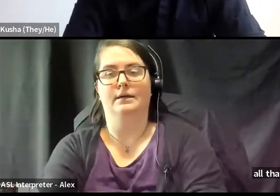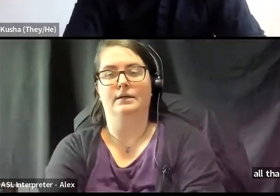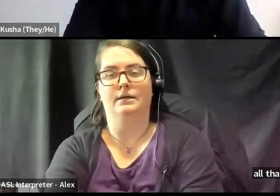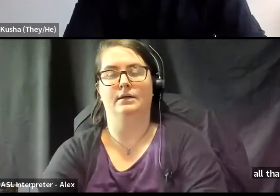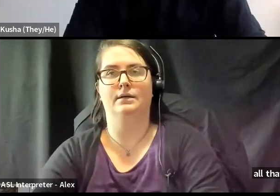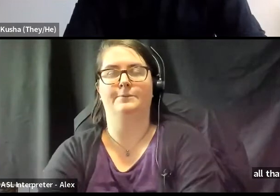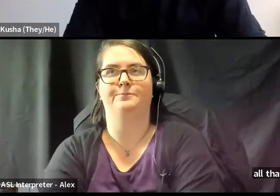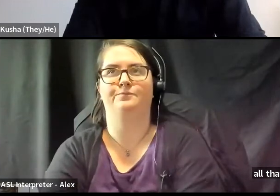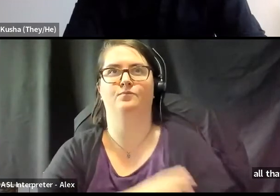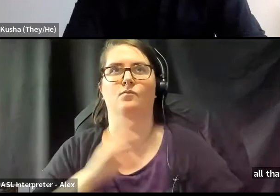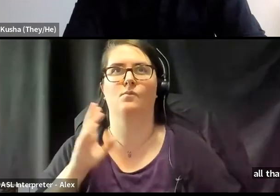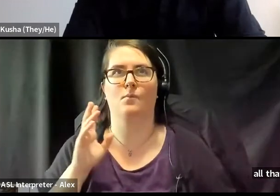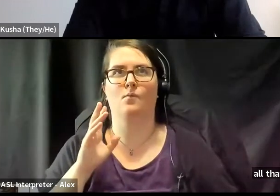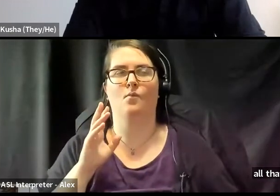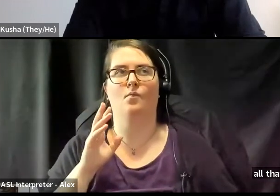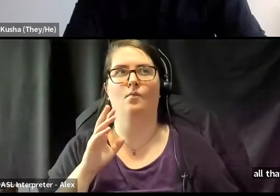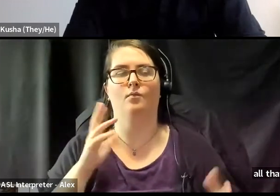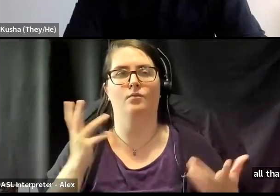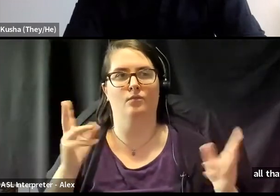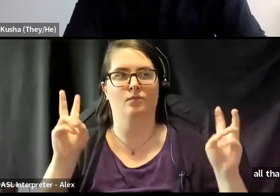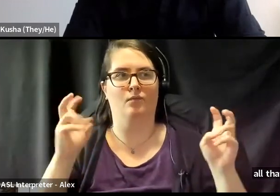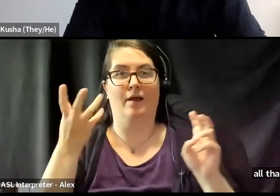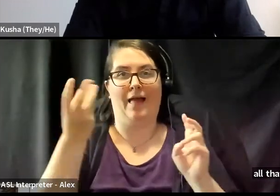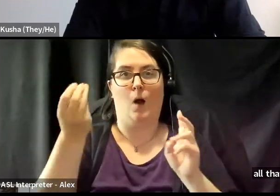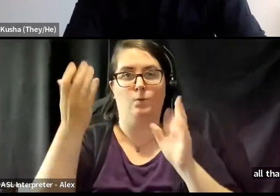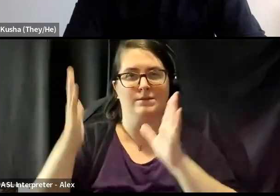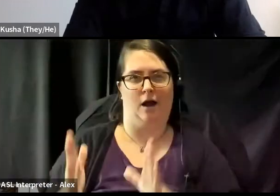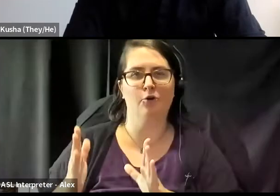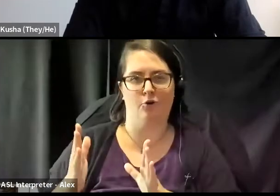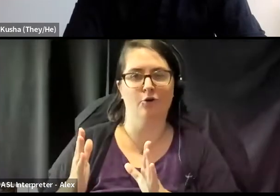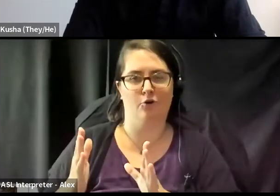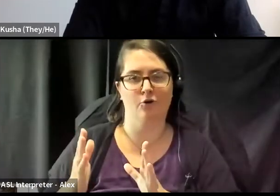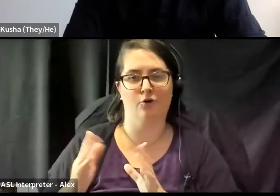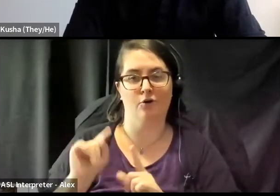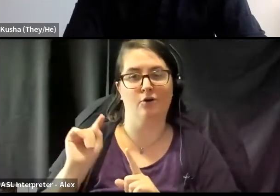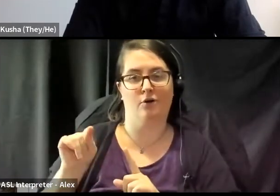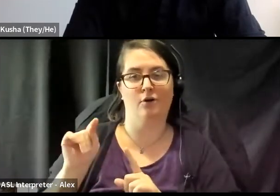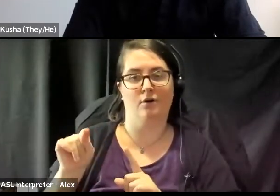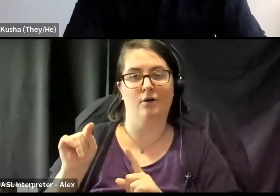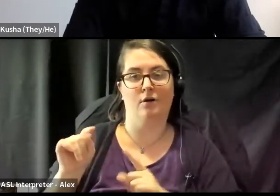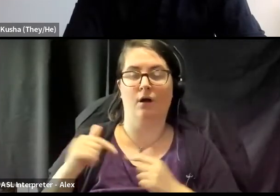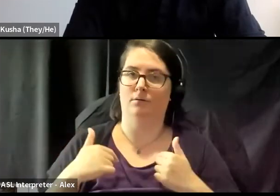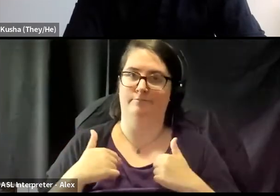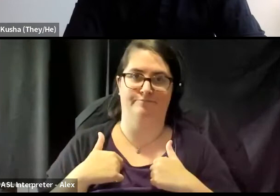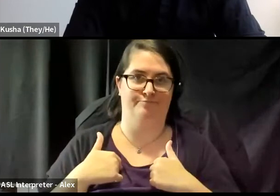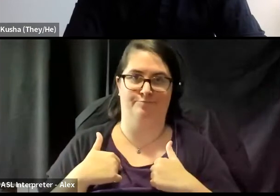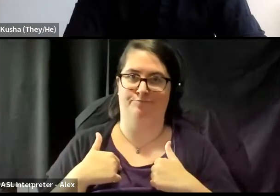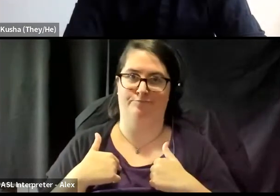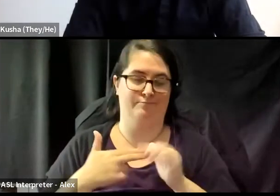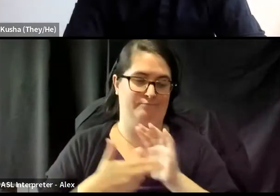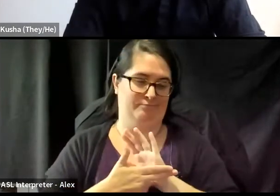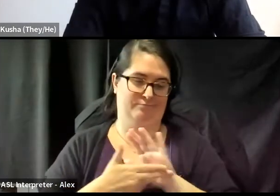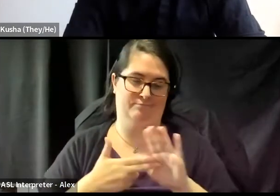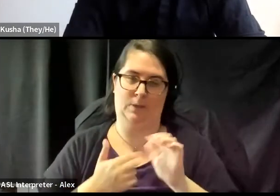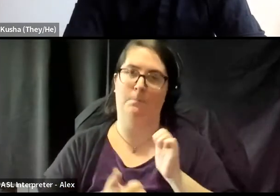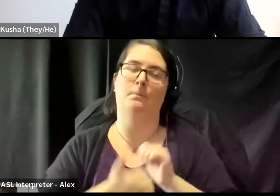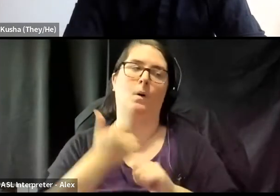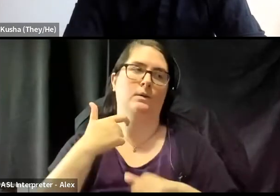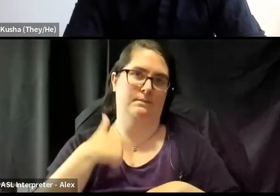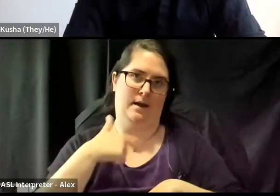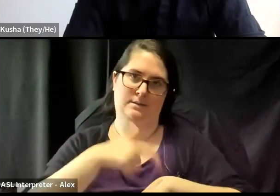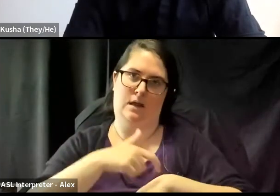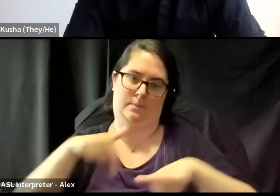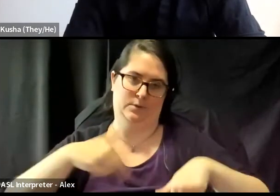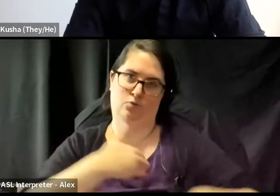let's see. The outsider. That's what I've been most of my years here in